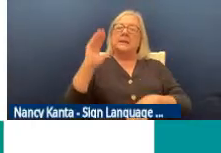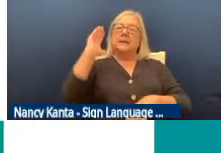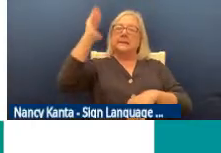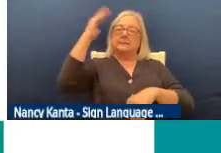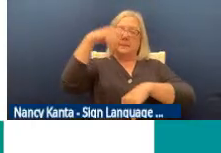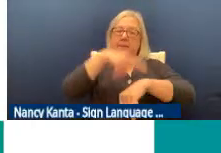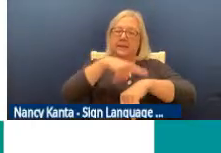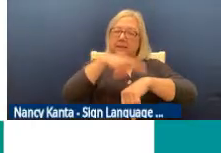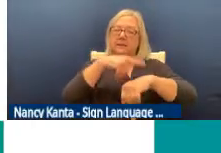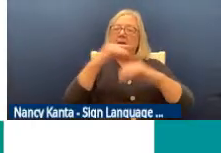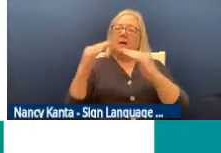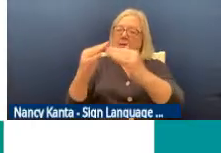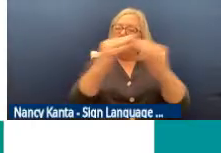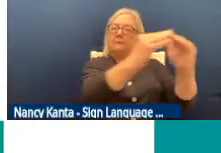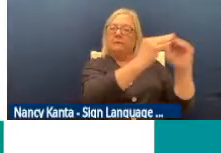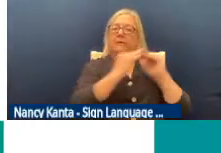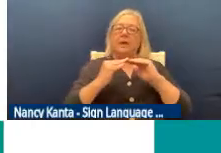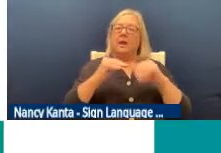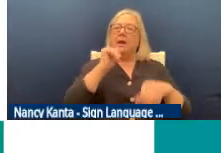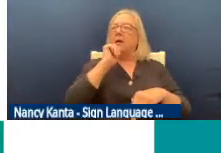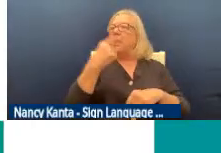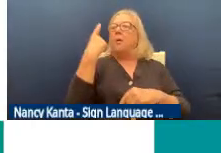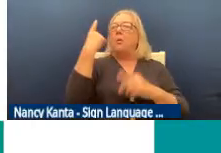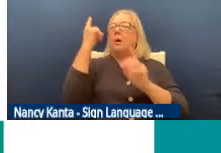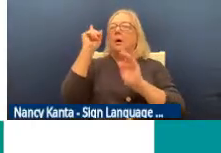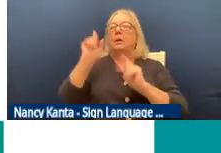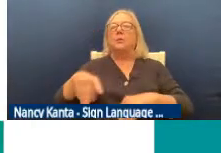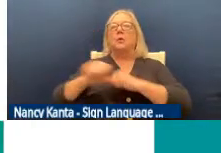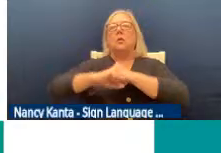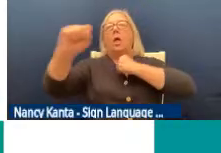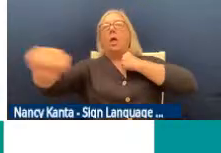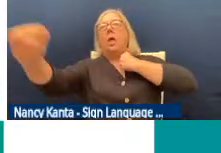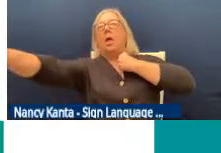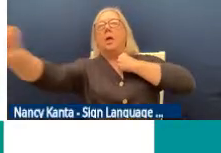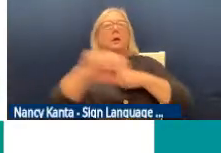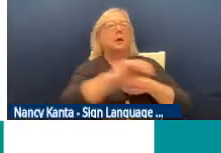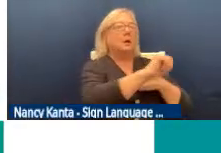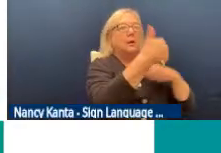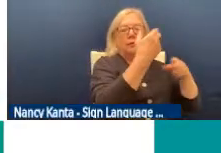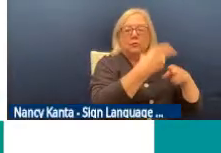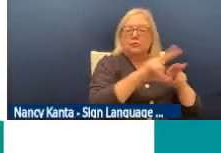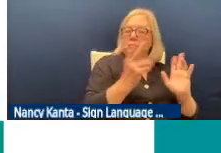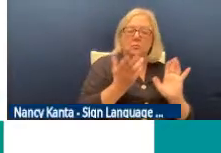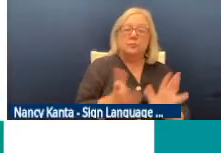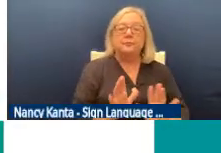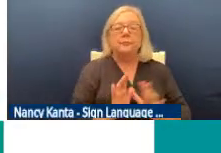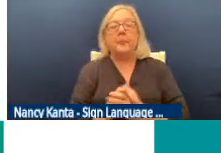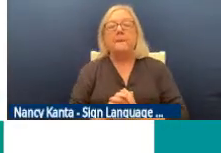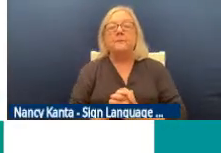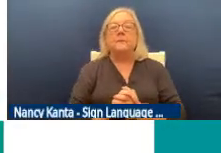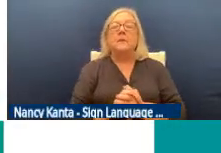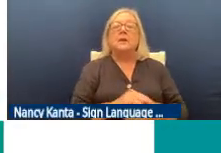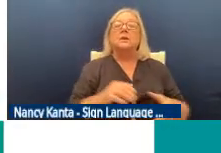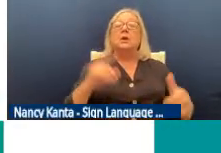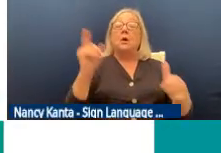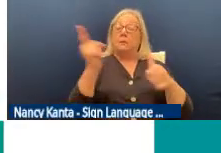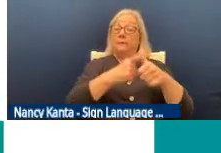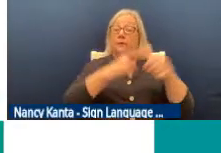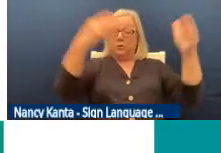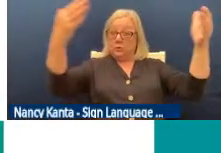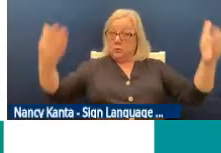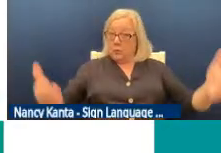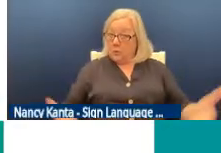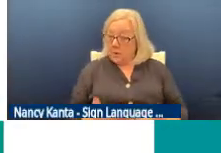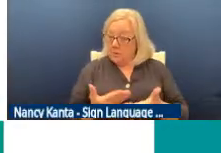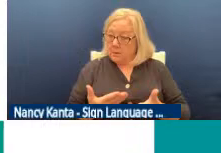So today at our meeting agenda, I'll do just a brief review. We have welcome and introductions. We always